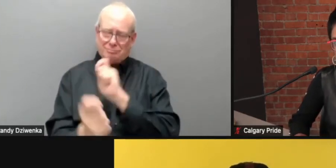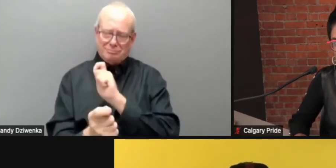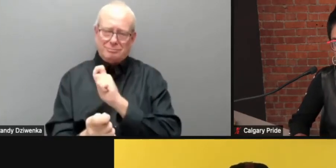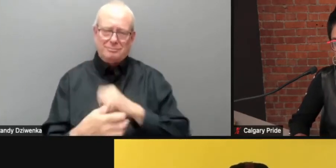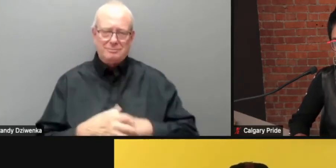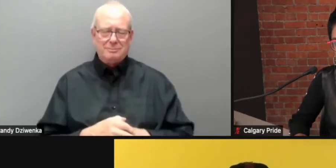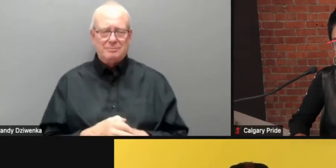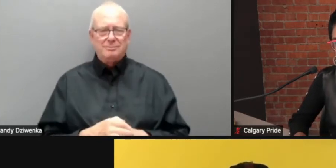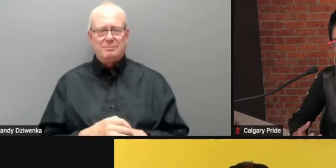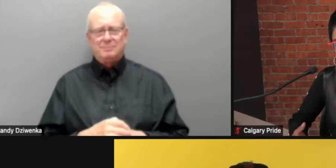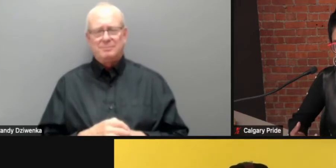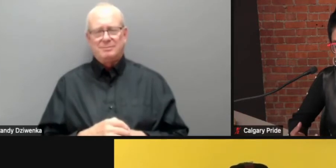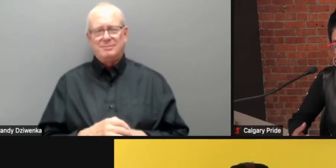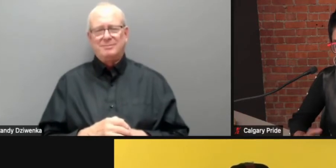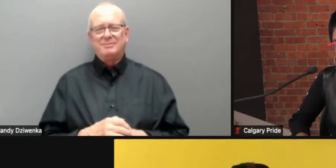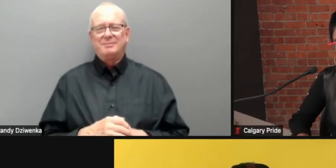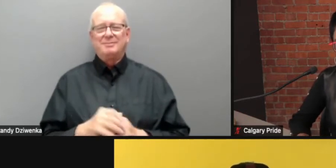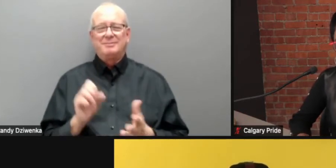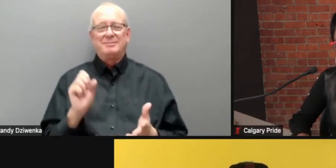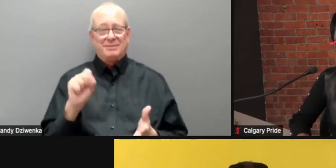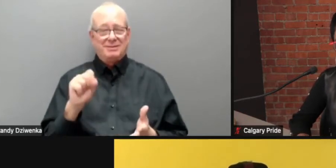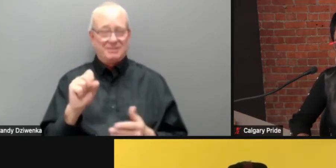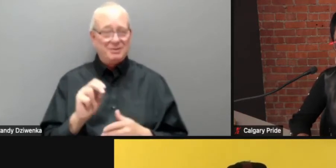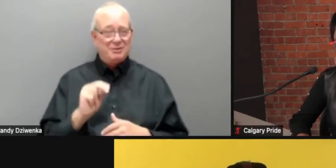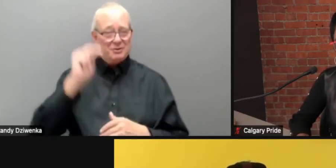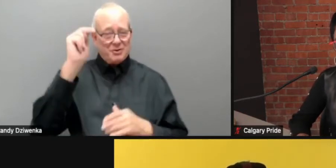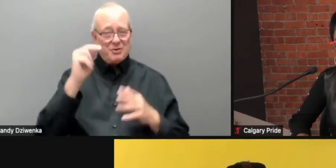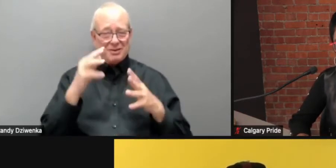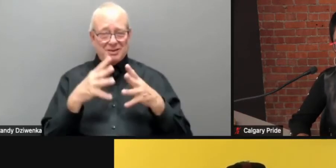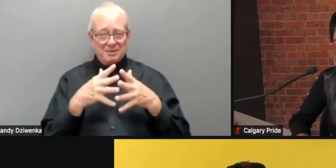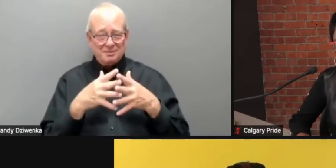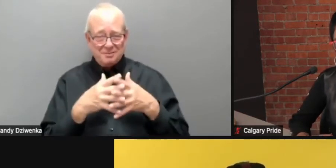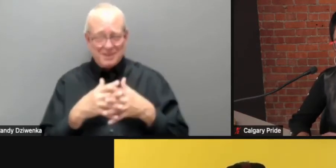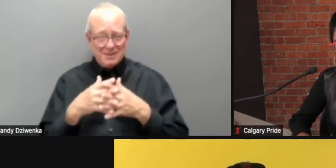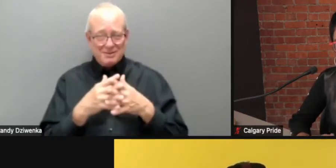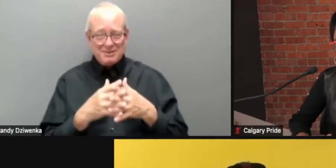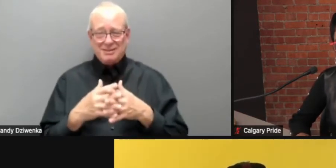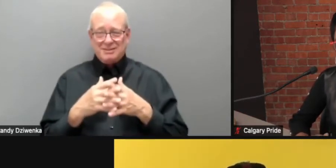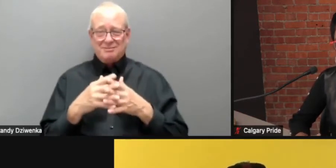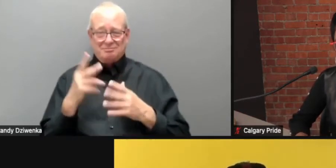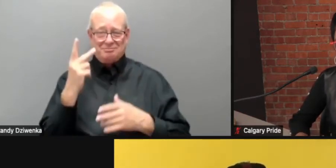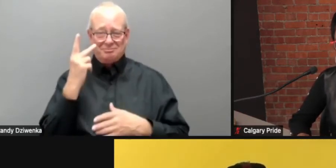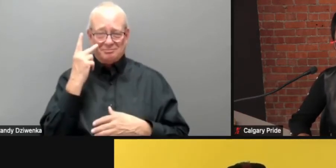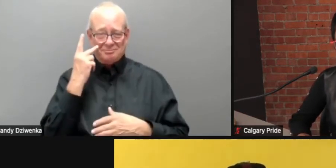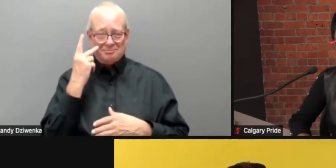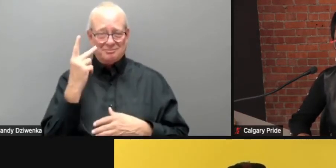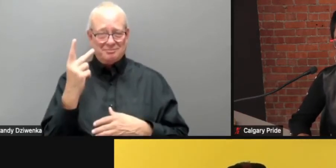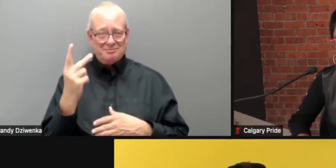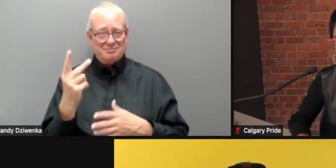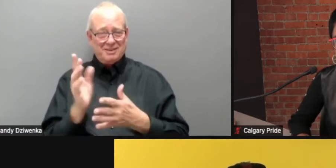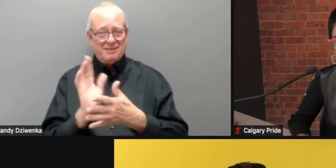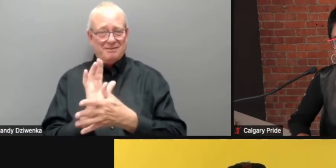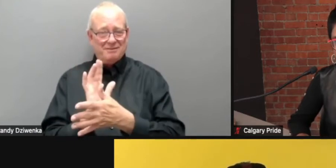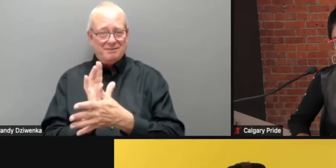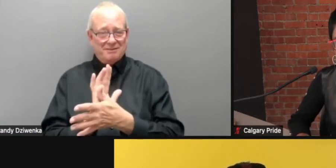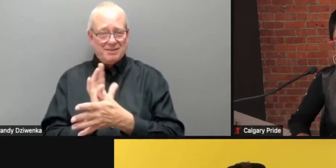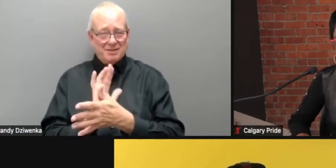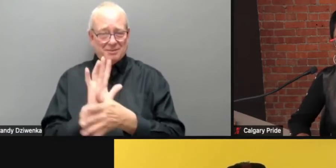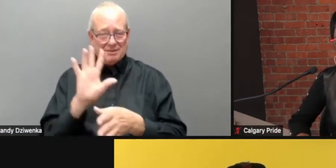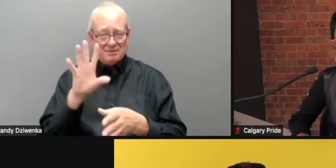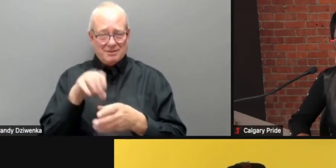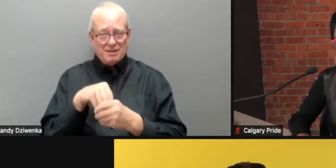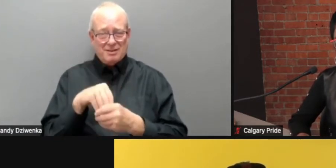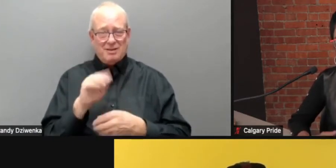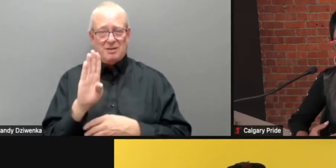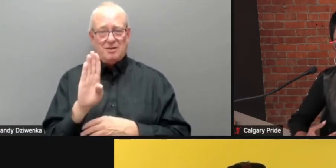Bollywood films. That Bollywood is a global industry, and there's more films that are touching on topics of